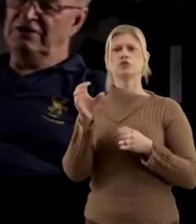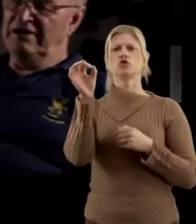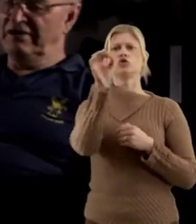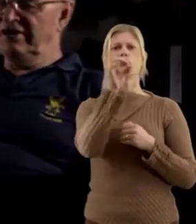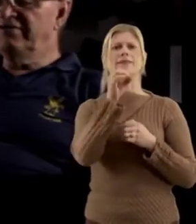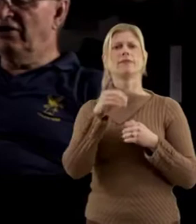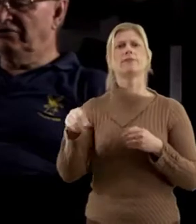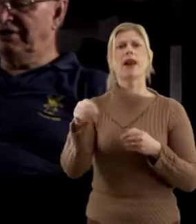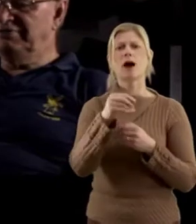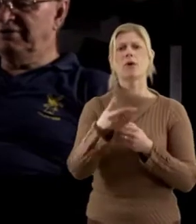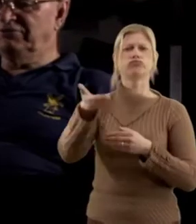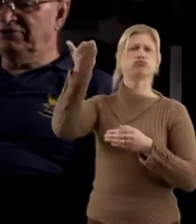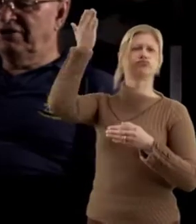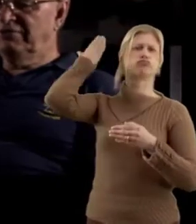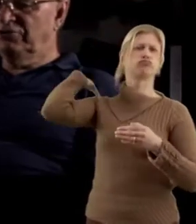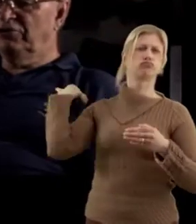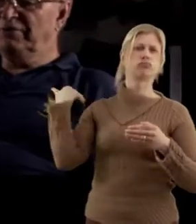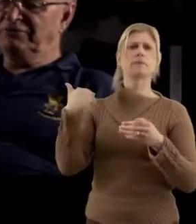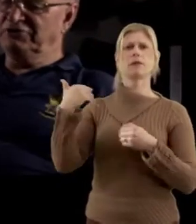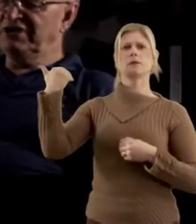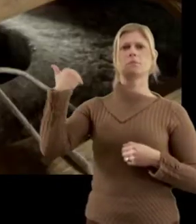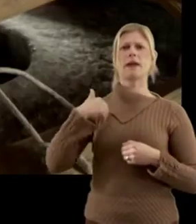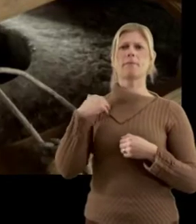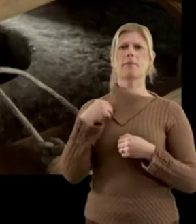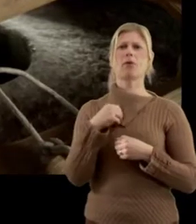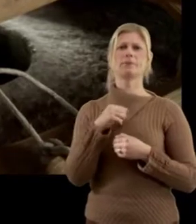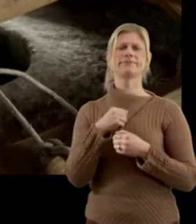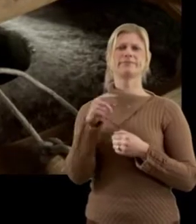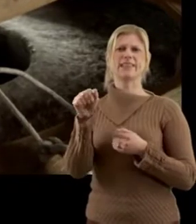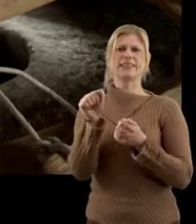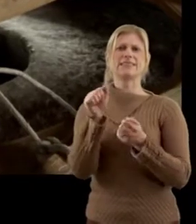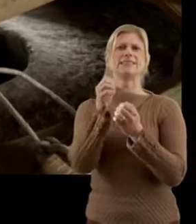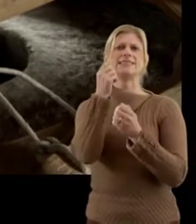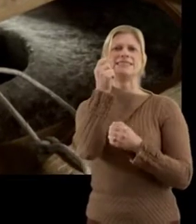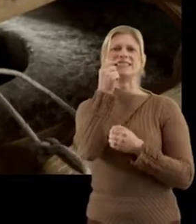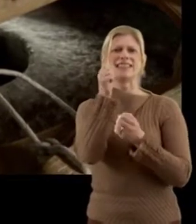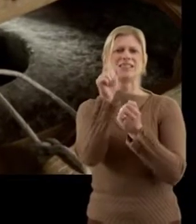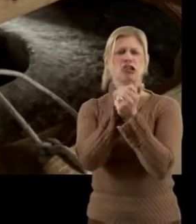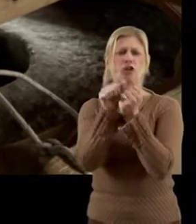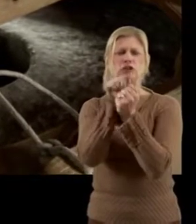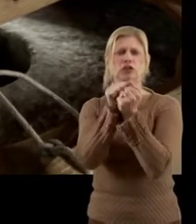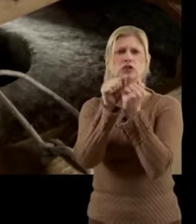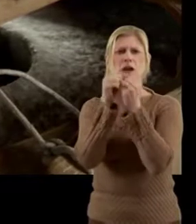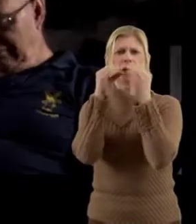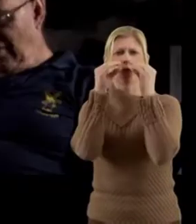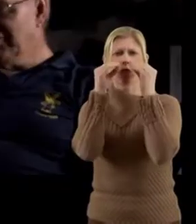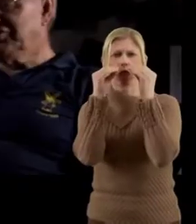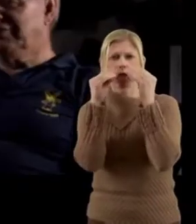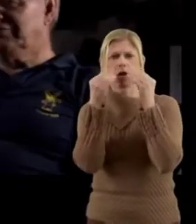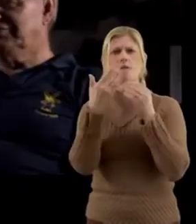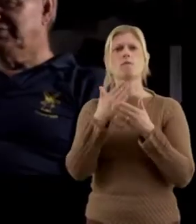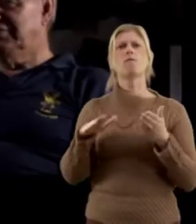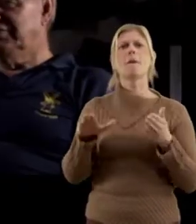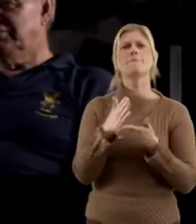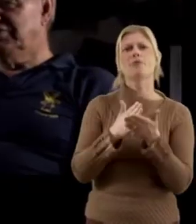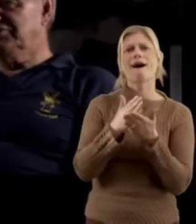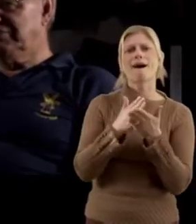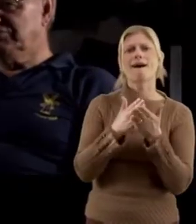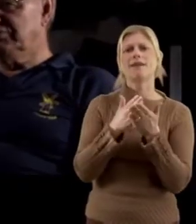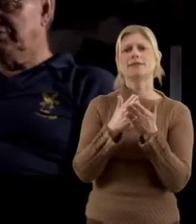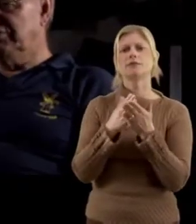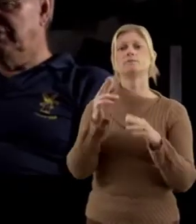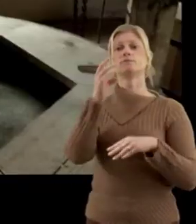flour, in the old days, poor people's teeth used to get ground down a lot for eating the bread. The French stones,